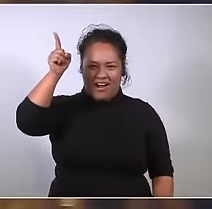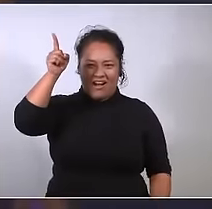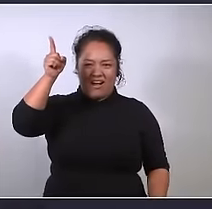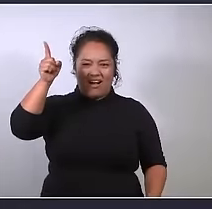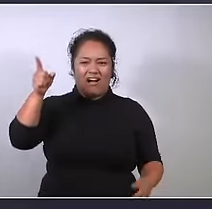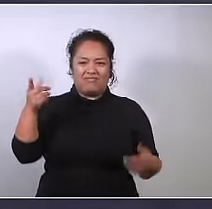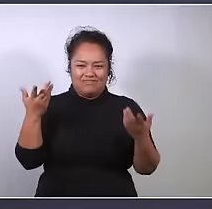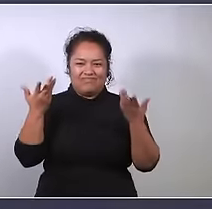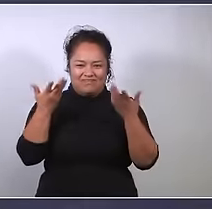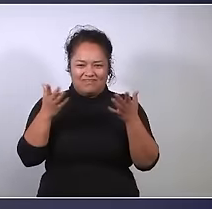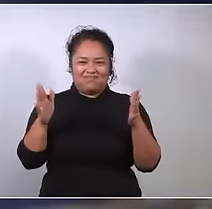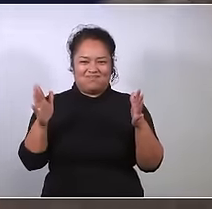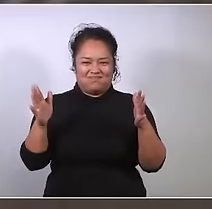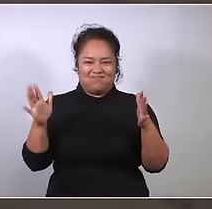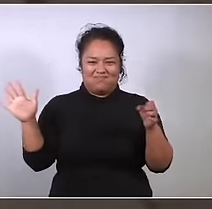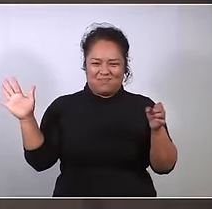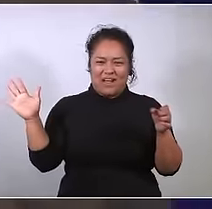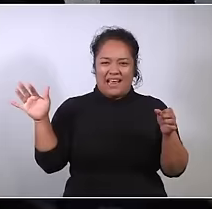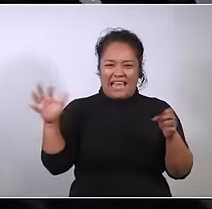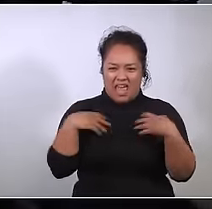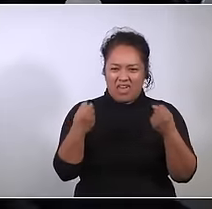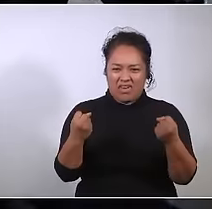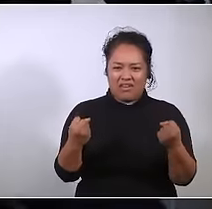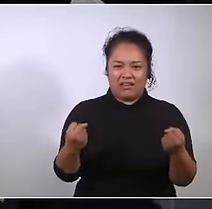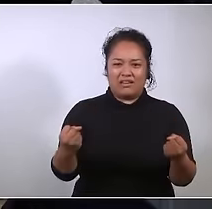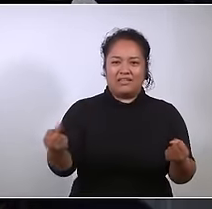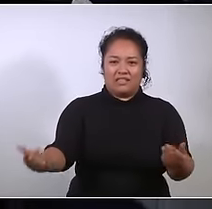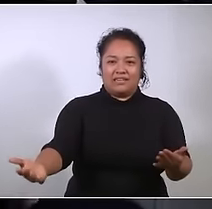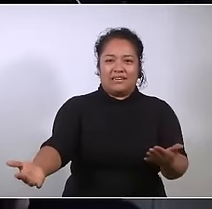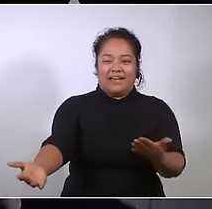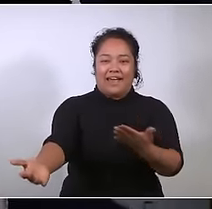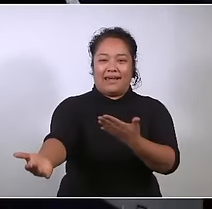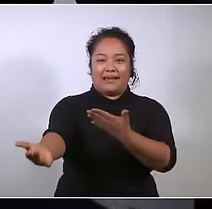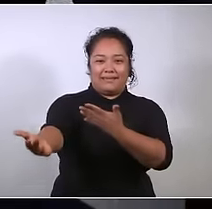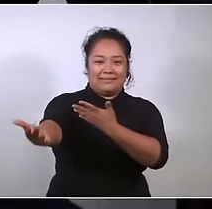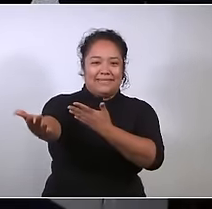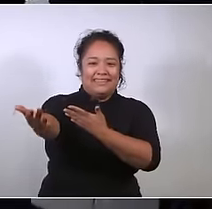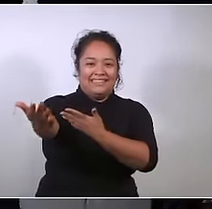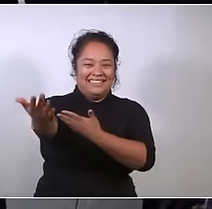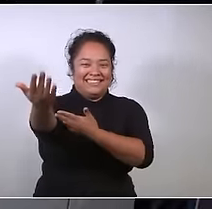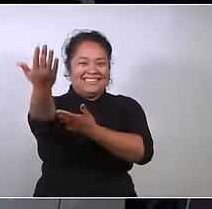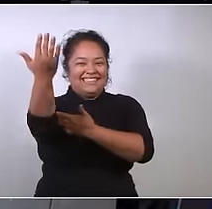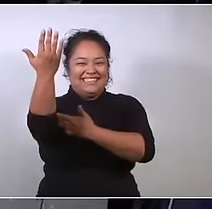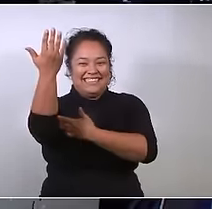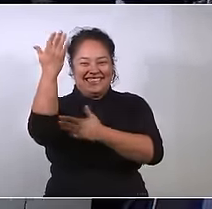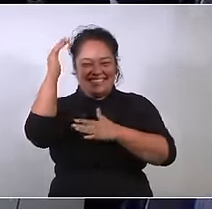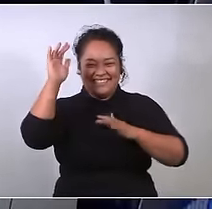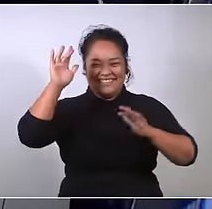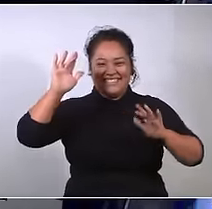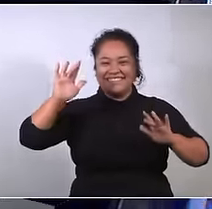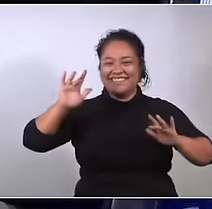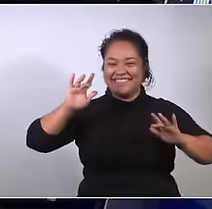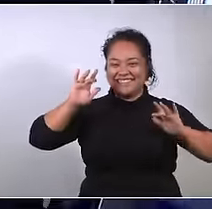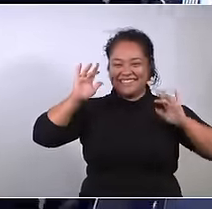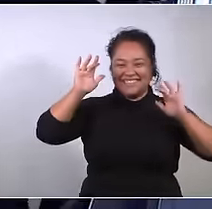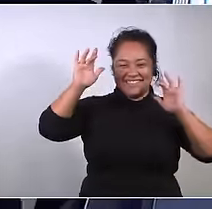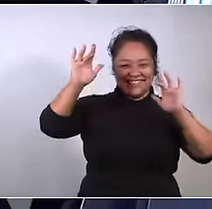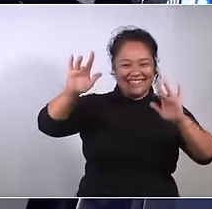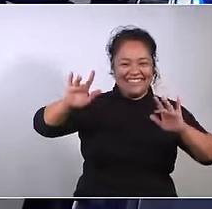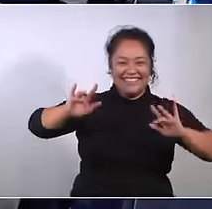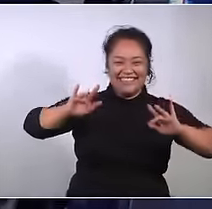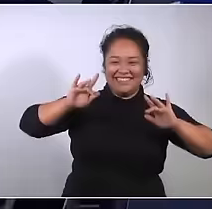that tonight. In the morning, when the mercies are new.